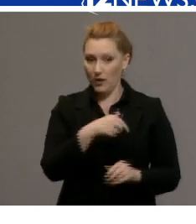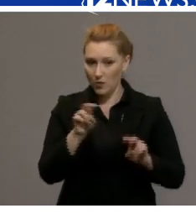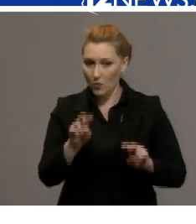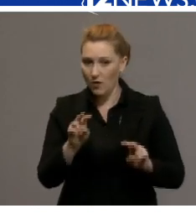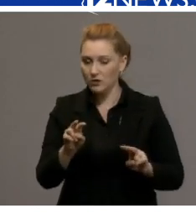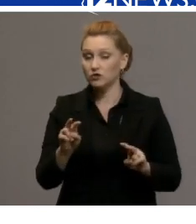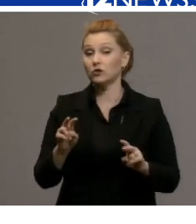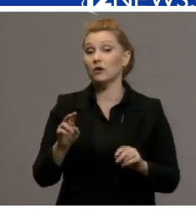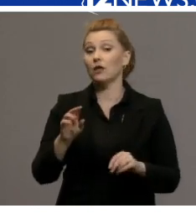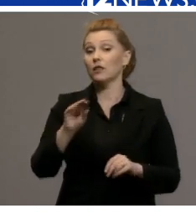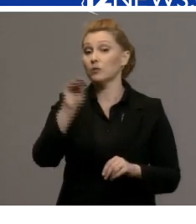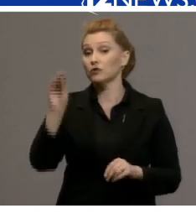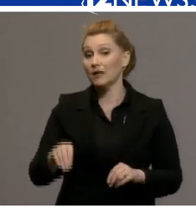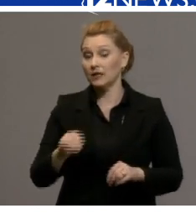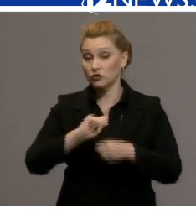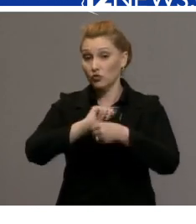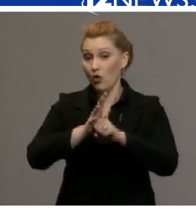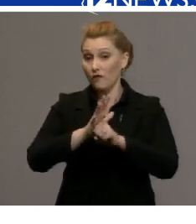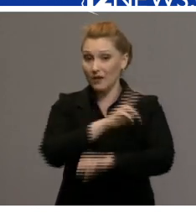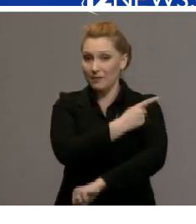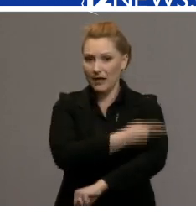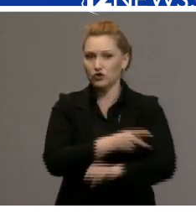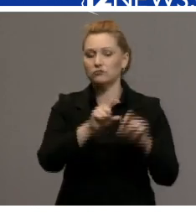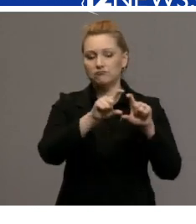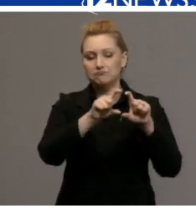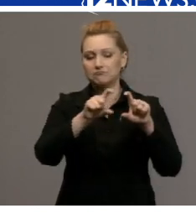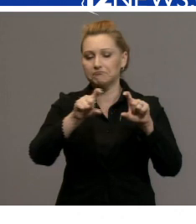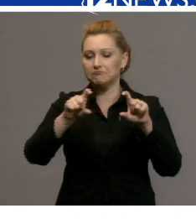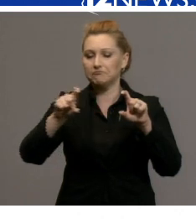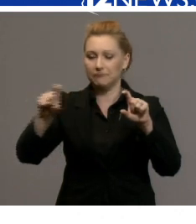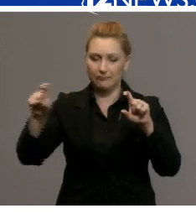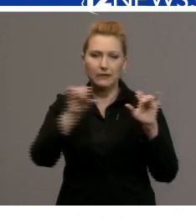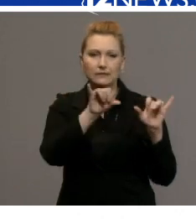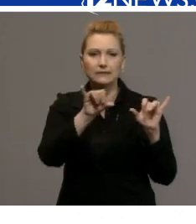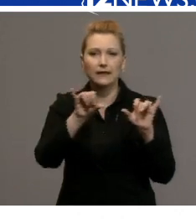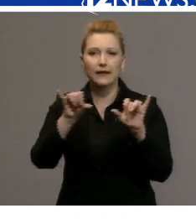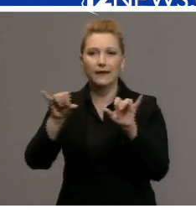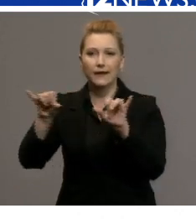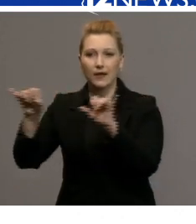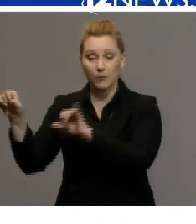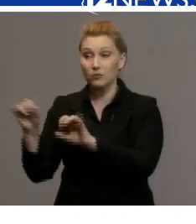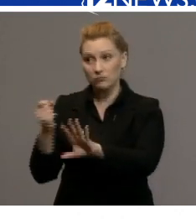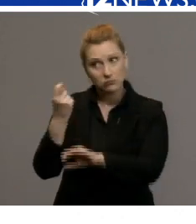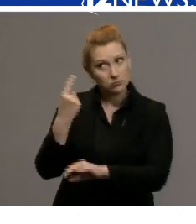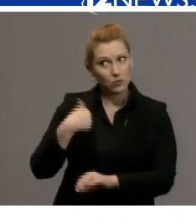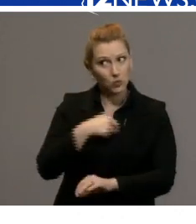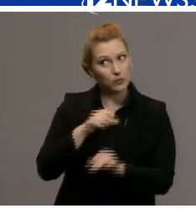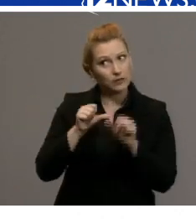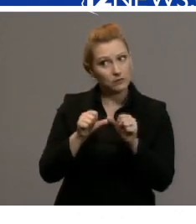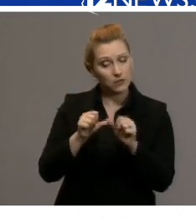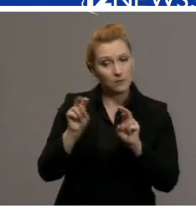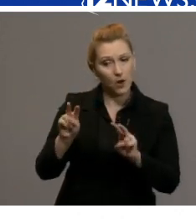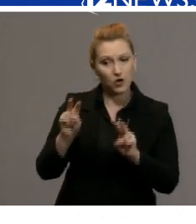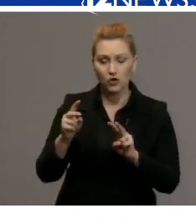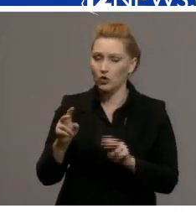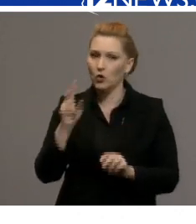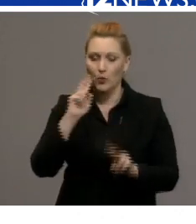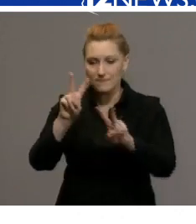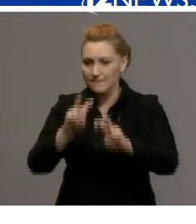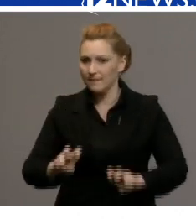stable over the last few weeks, but we will continue to monitor. We are looking at that data every single day.